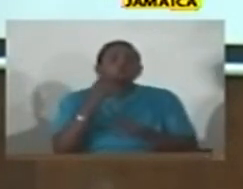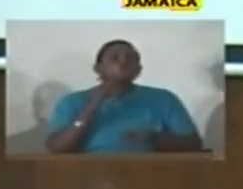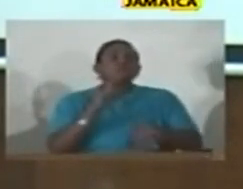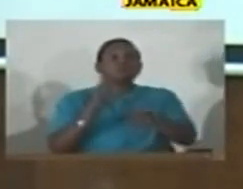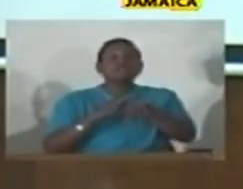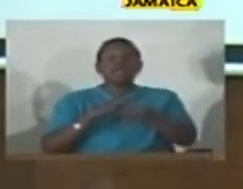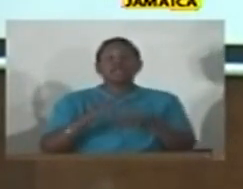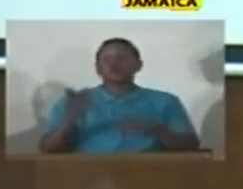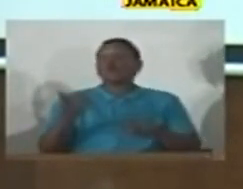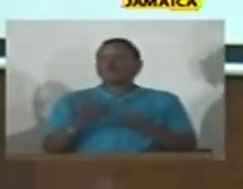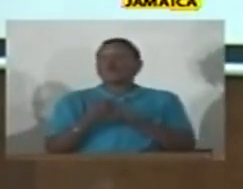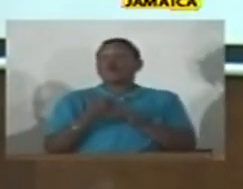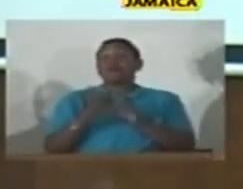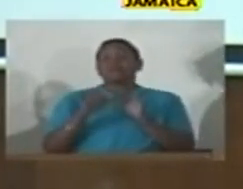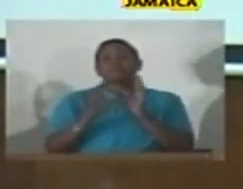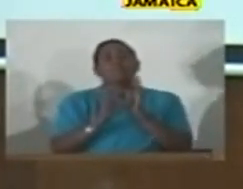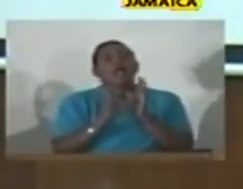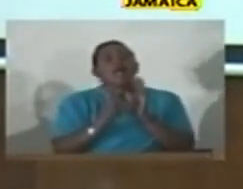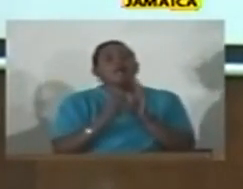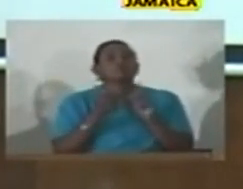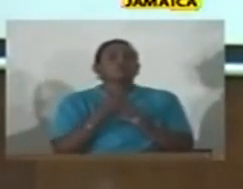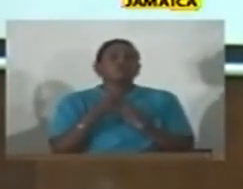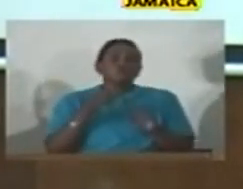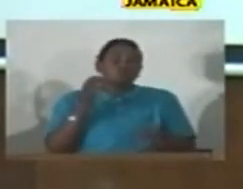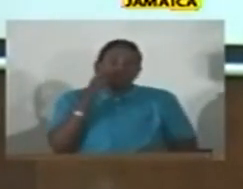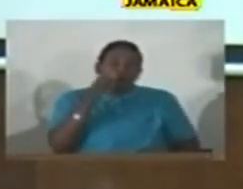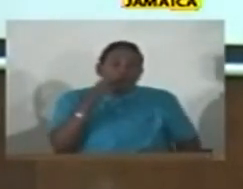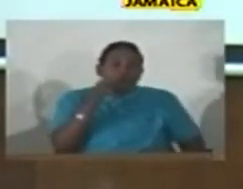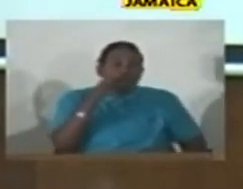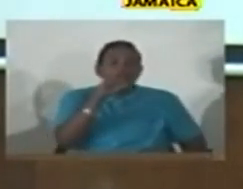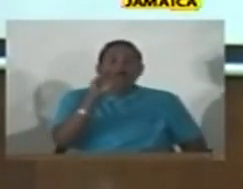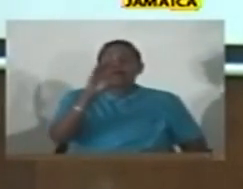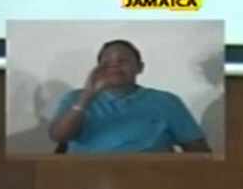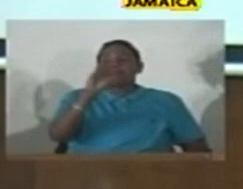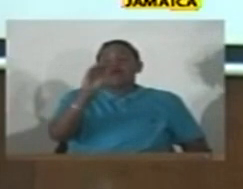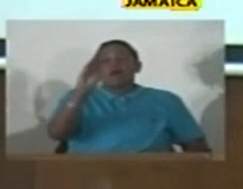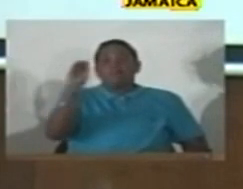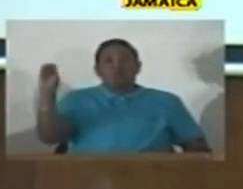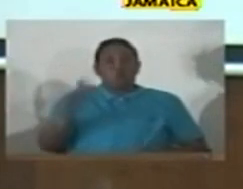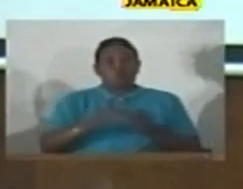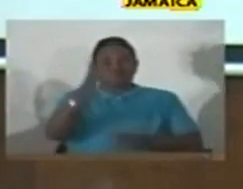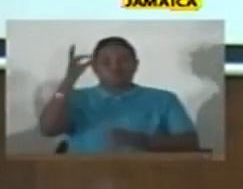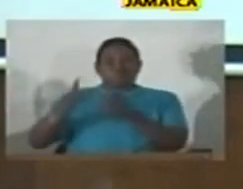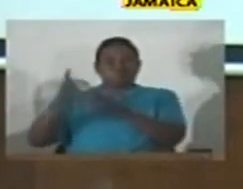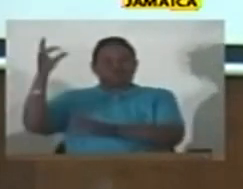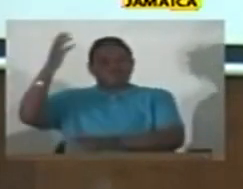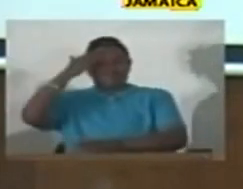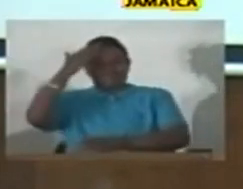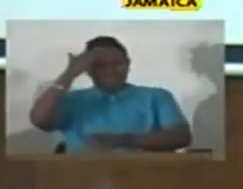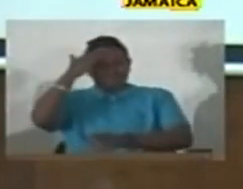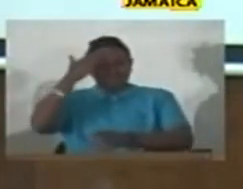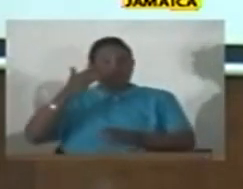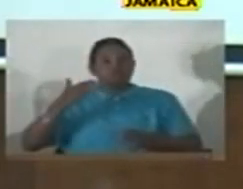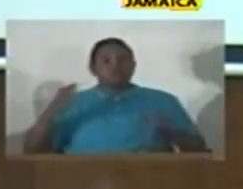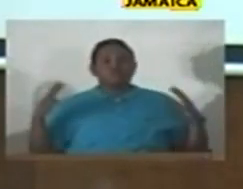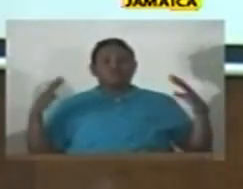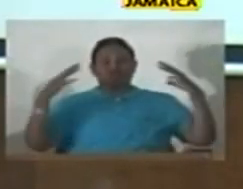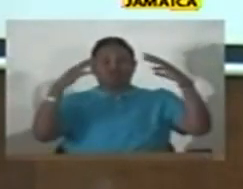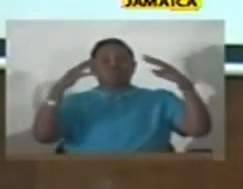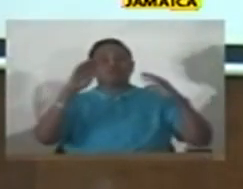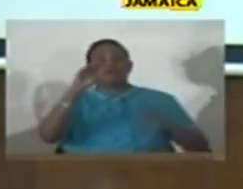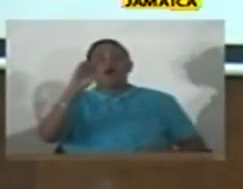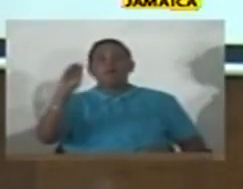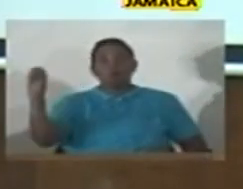strawberry, sweet yam, and bamboo. And we are aware of the alternate development